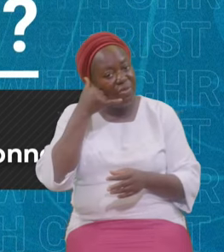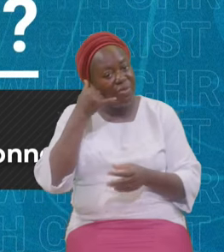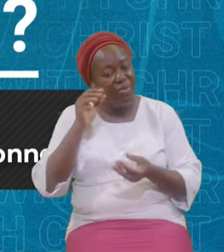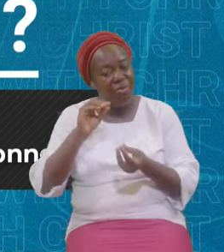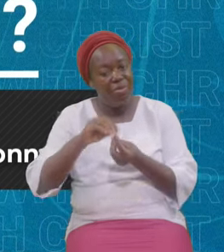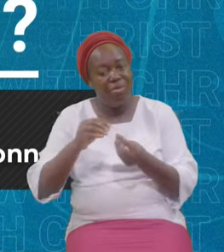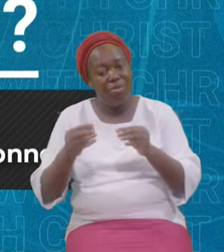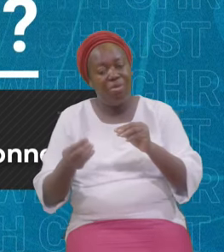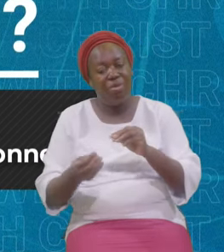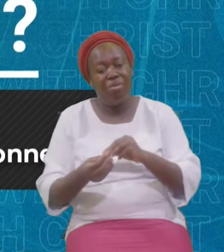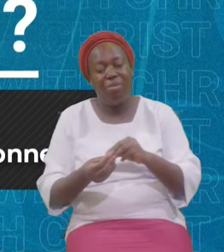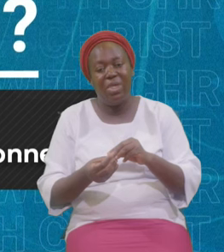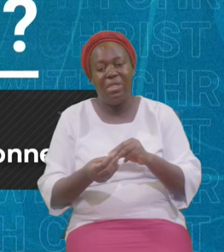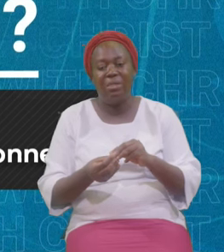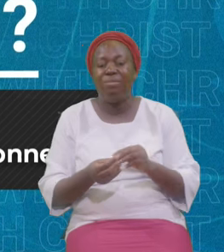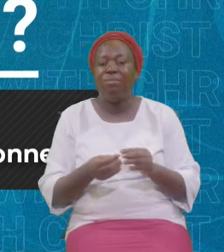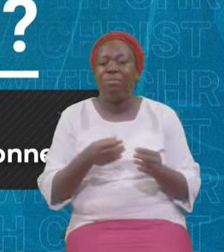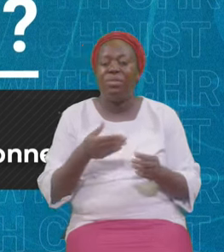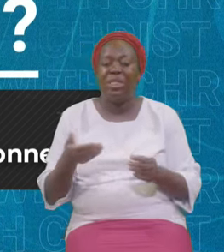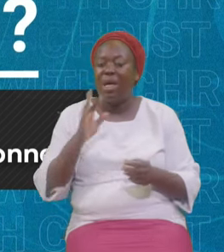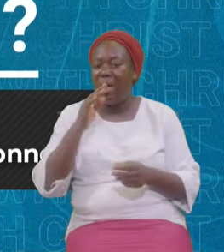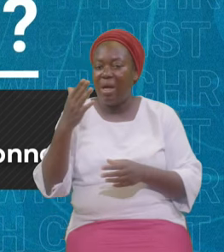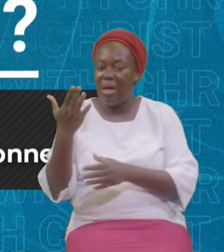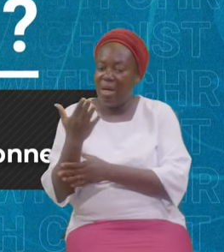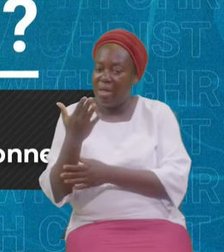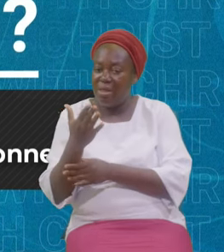There are hands on the left side. Please, our counselors,